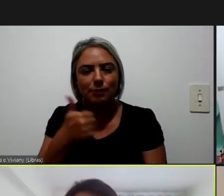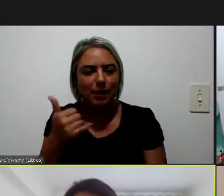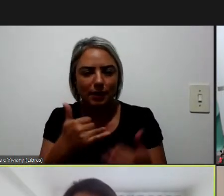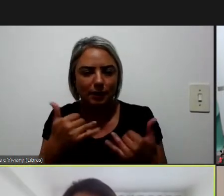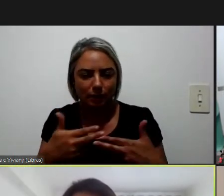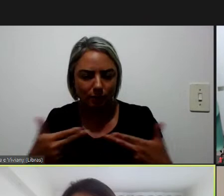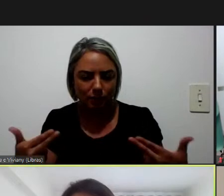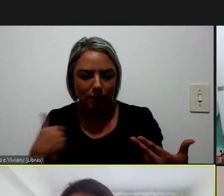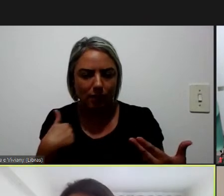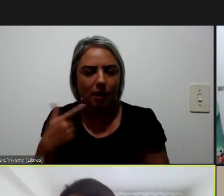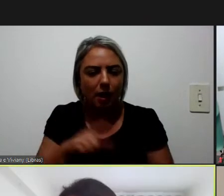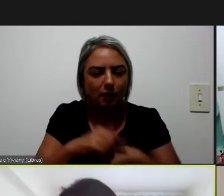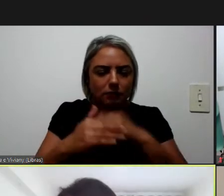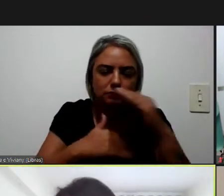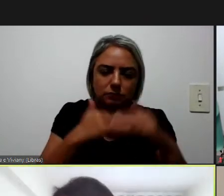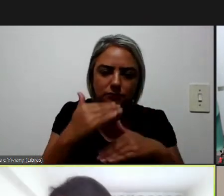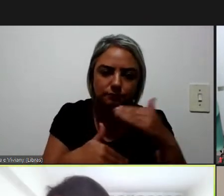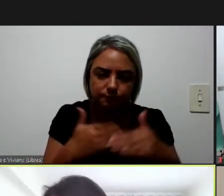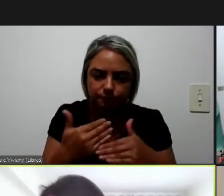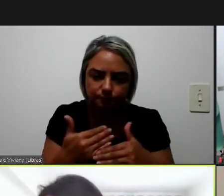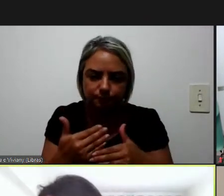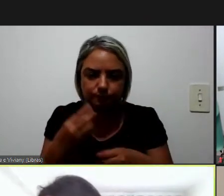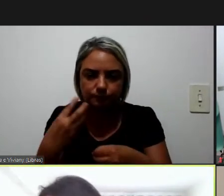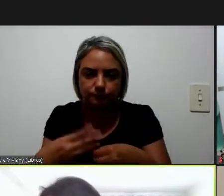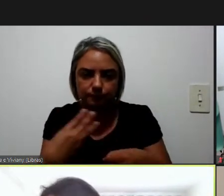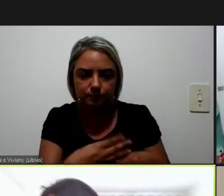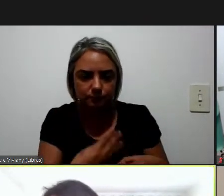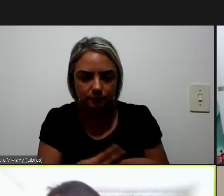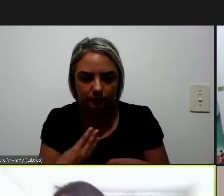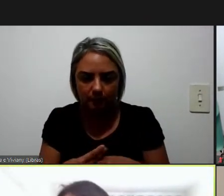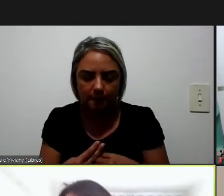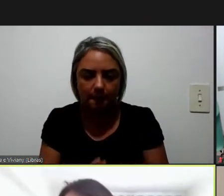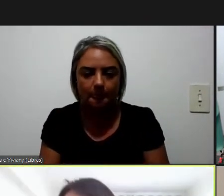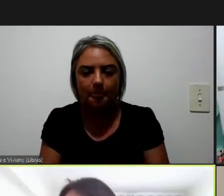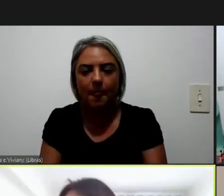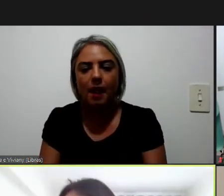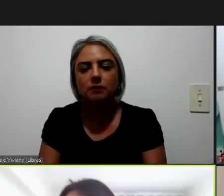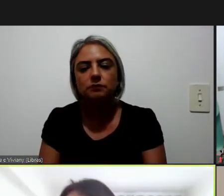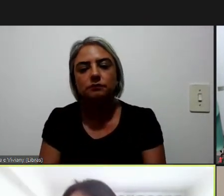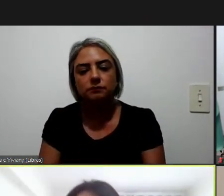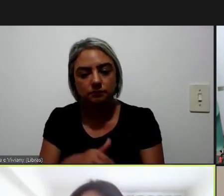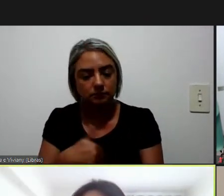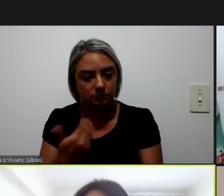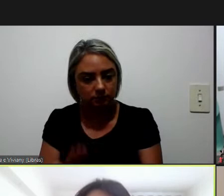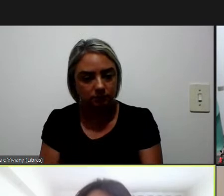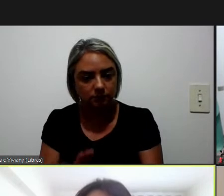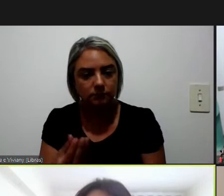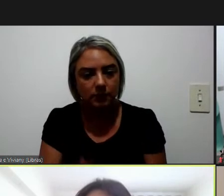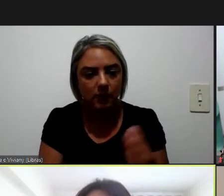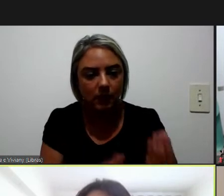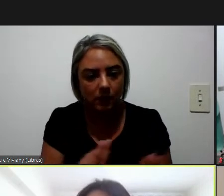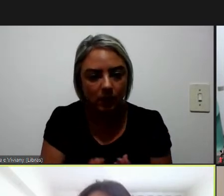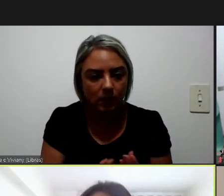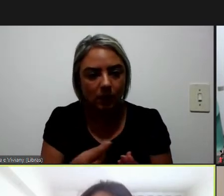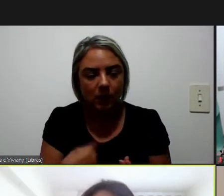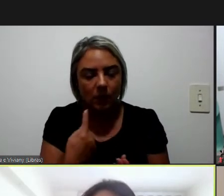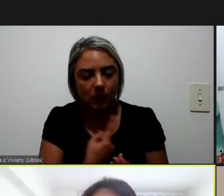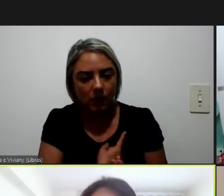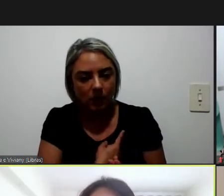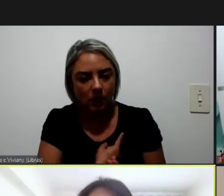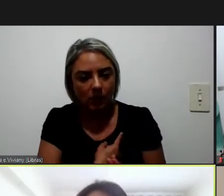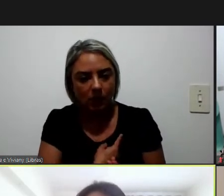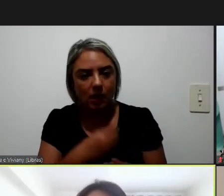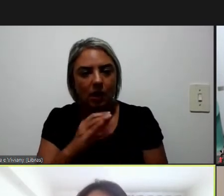the first thing to try to look to develop this in our municipalities. So